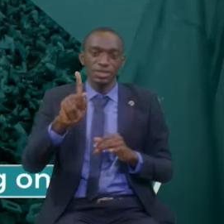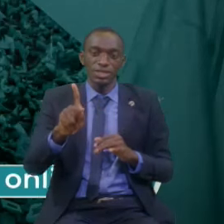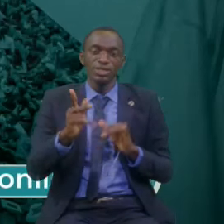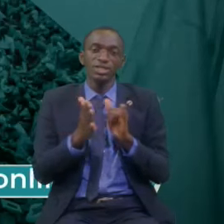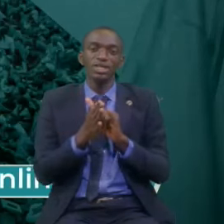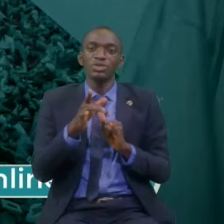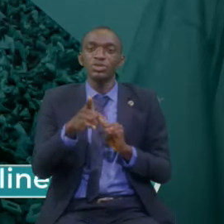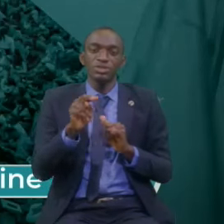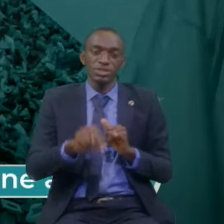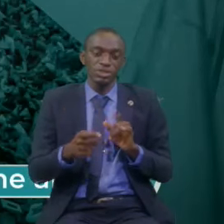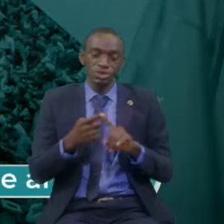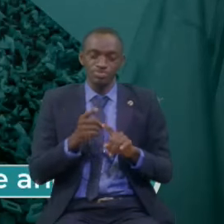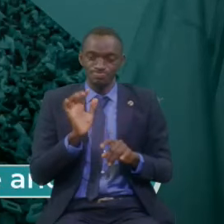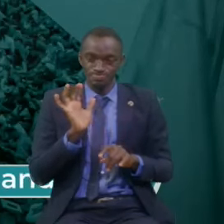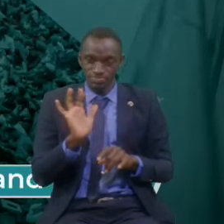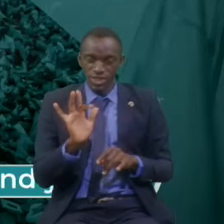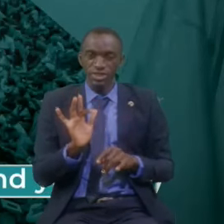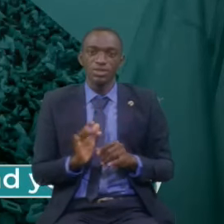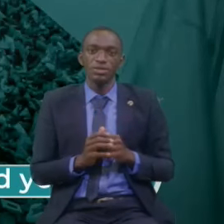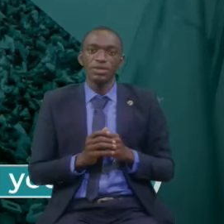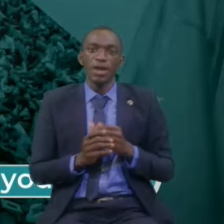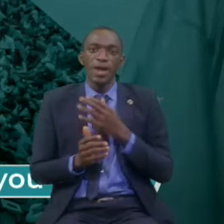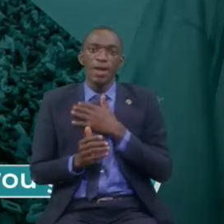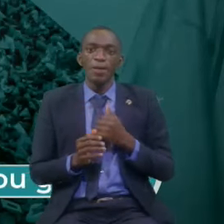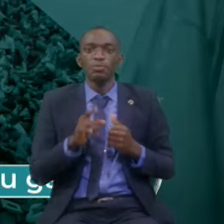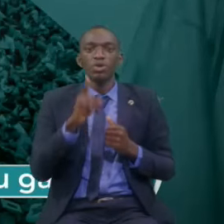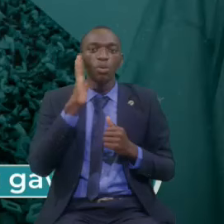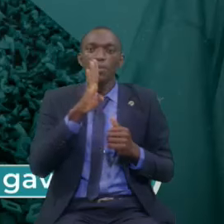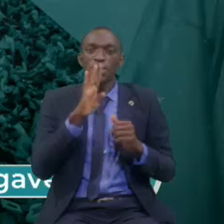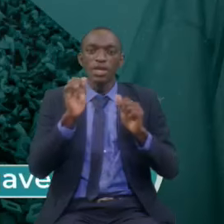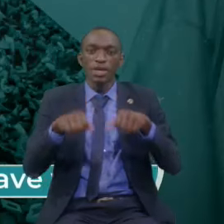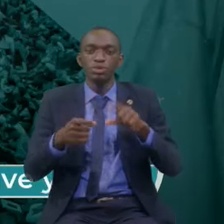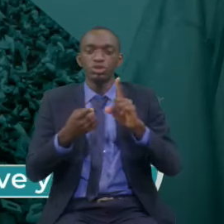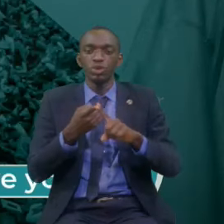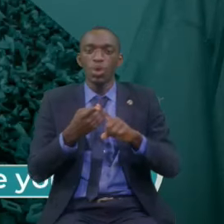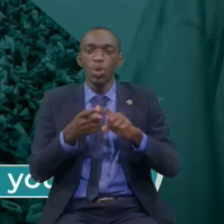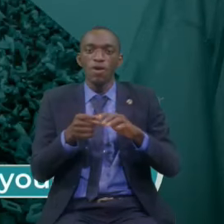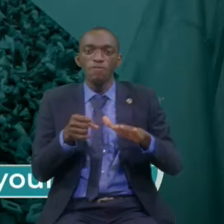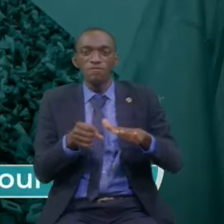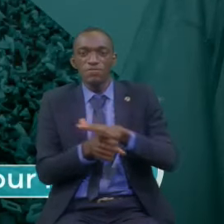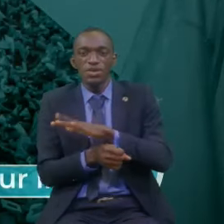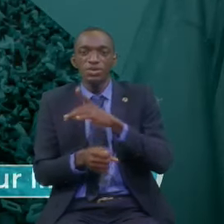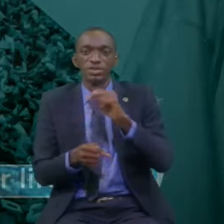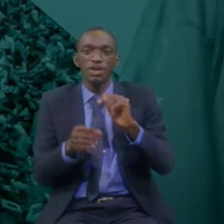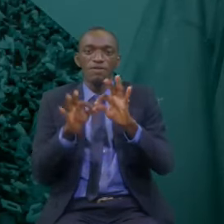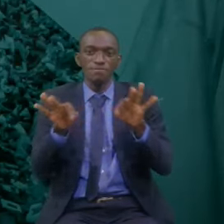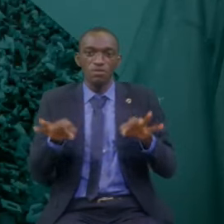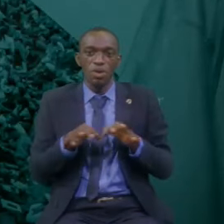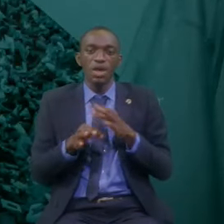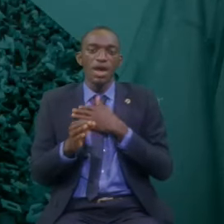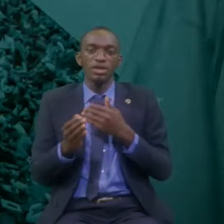and you'll be able to fill the form and submit your name